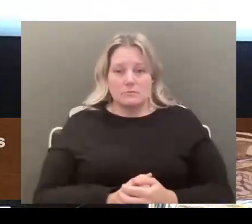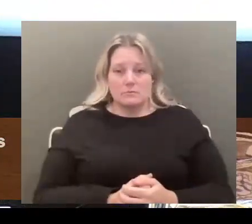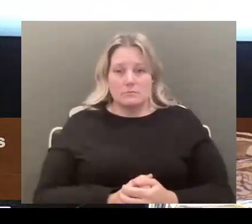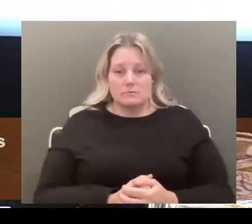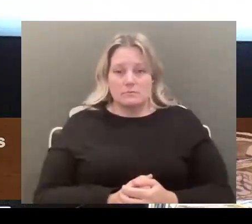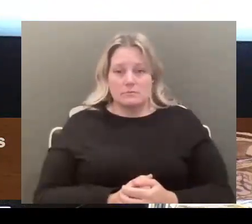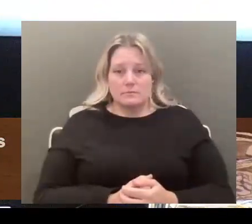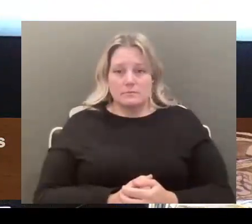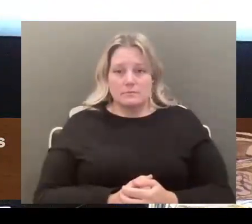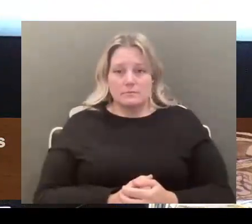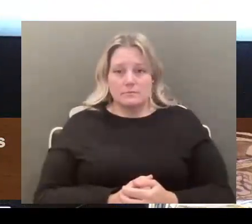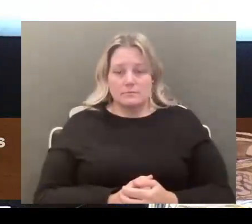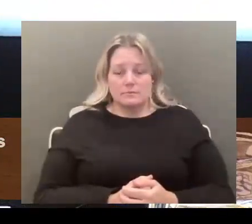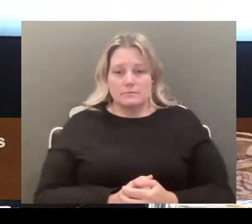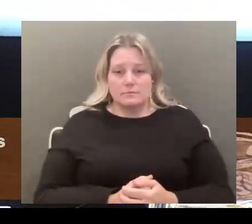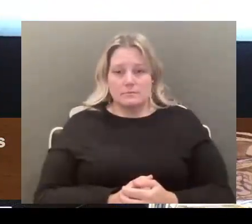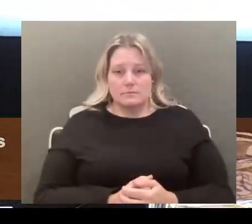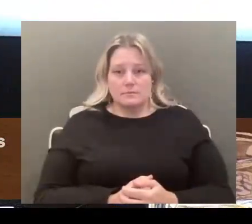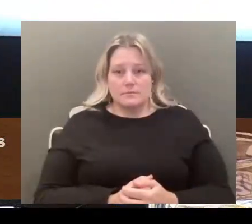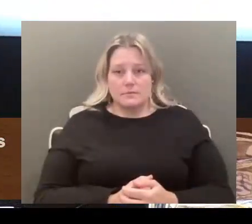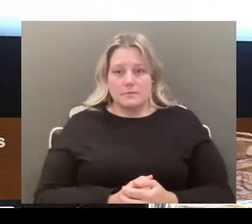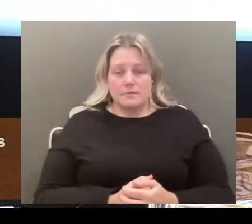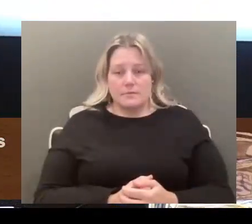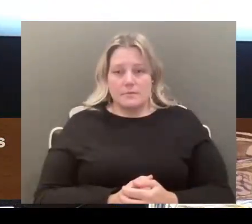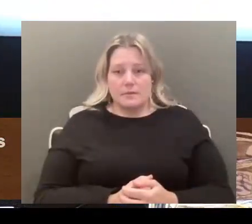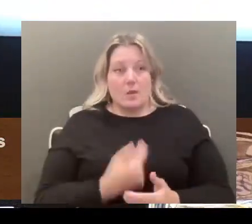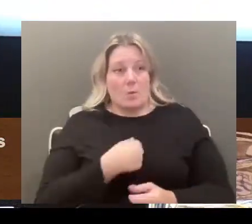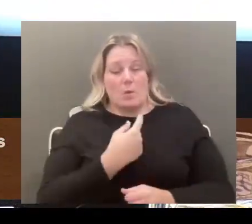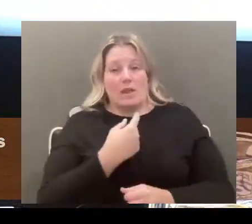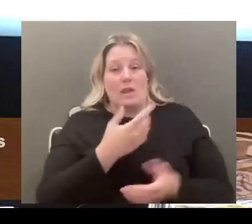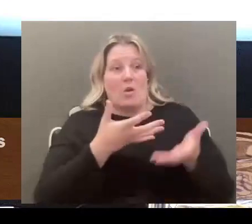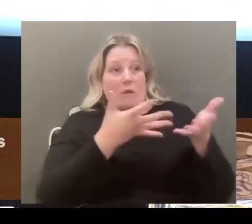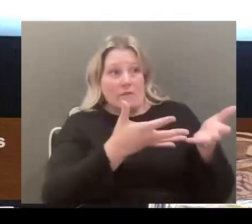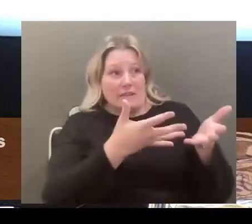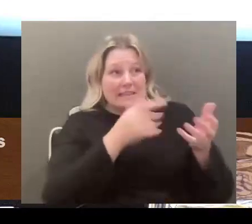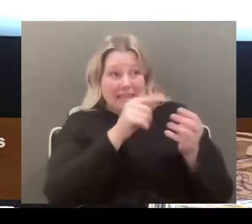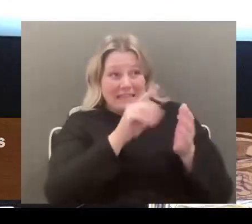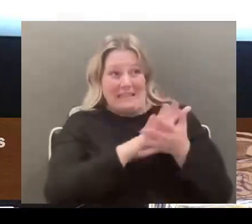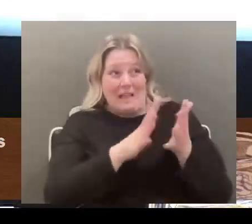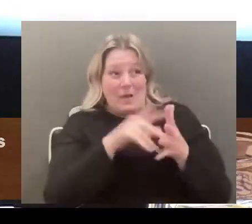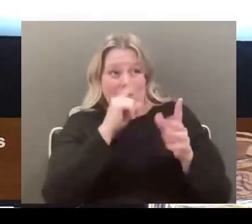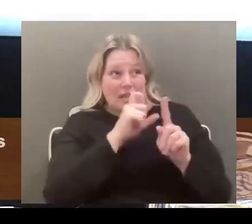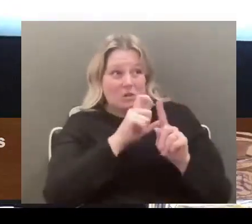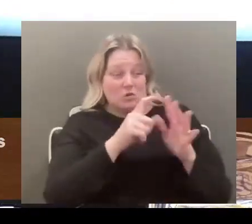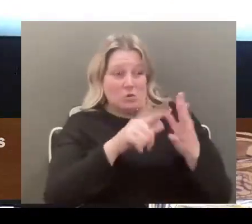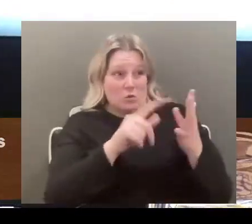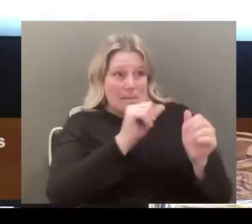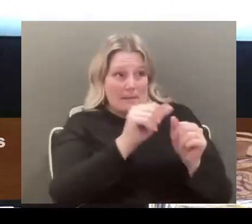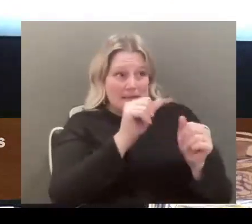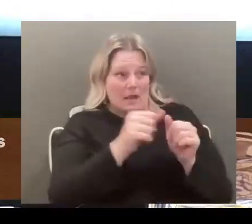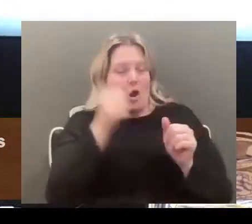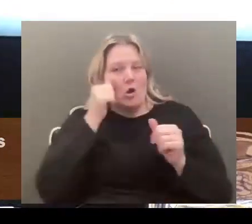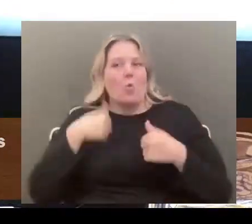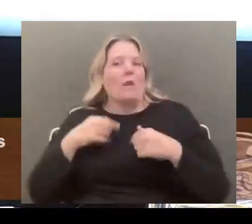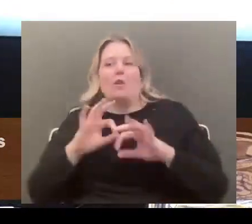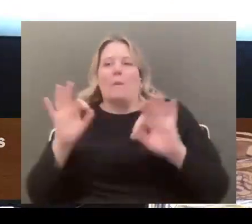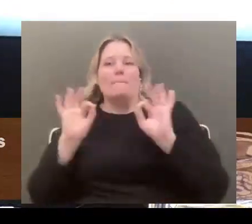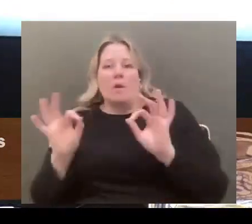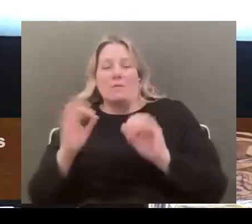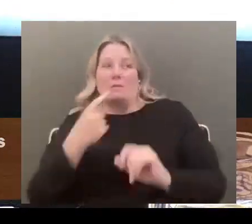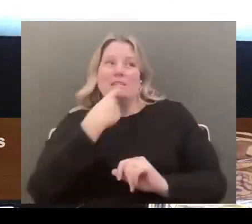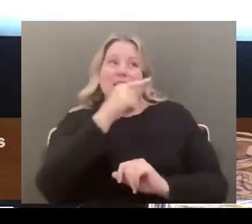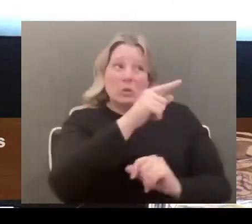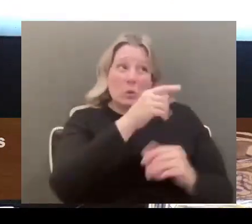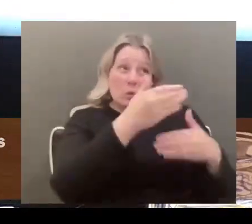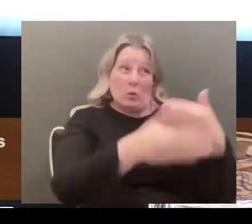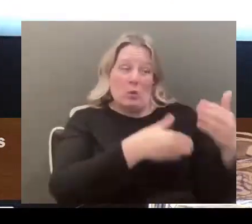offering advice about this is how you can do it better. We don't do it perfectly, but what you're doing is not working and it's actually